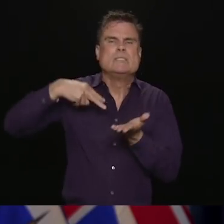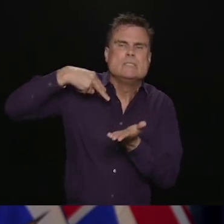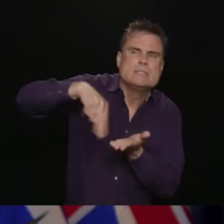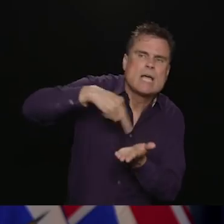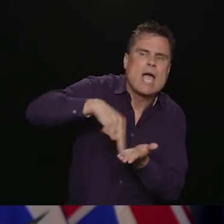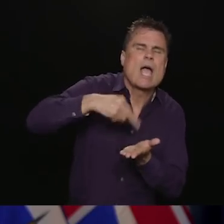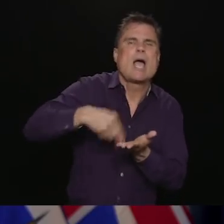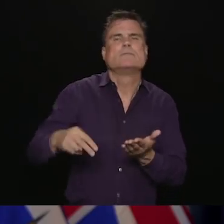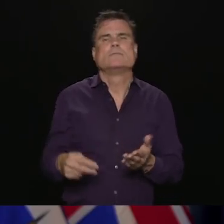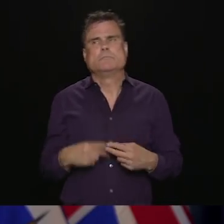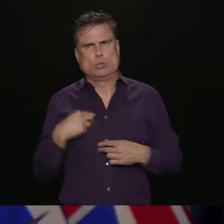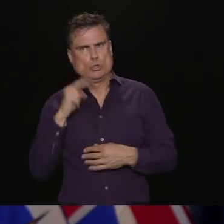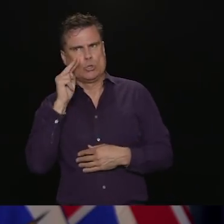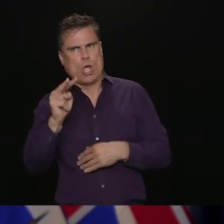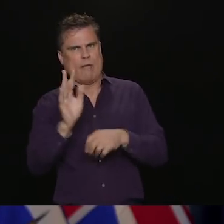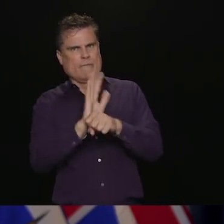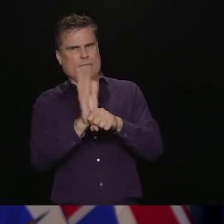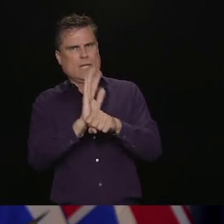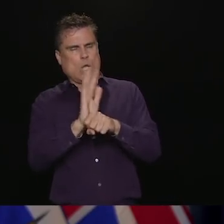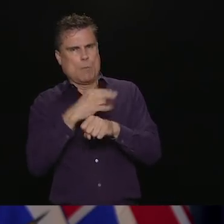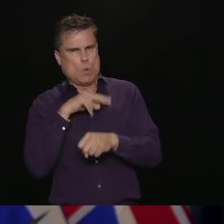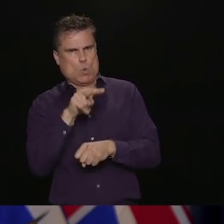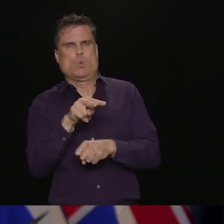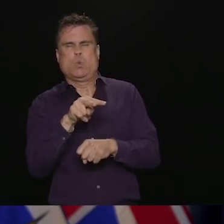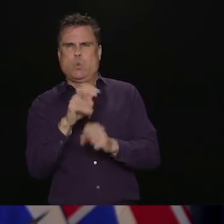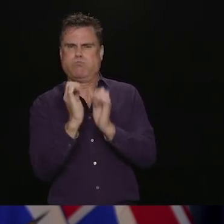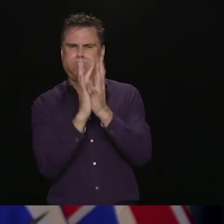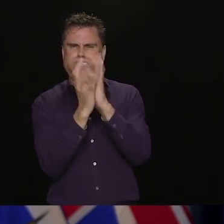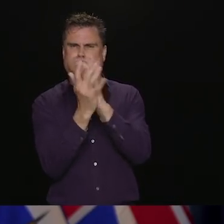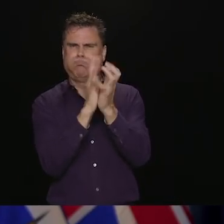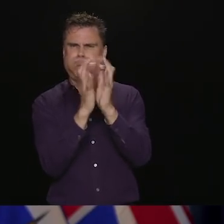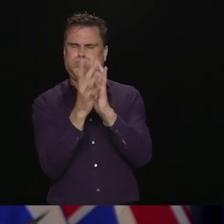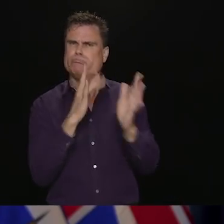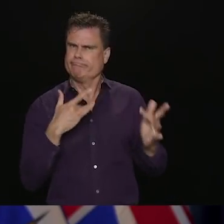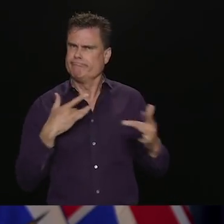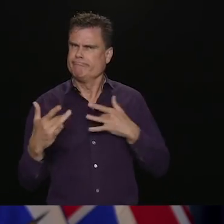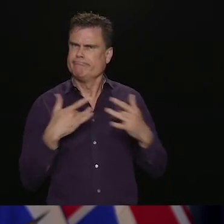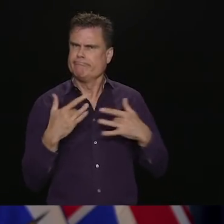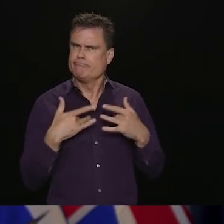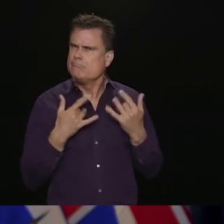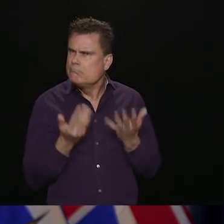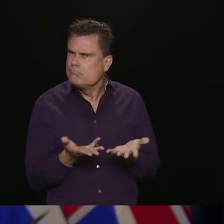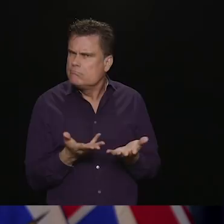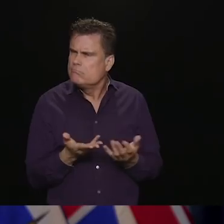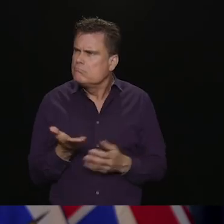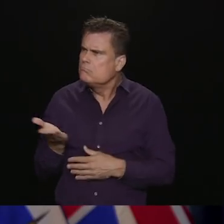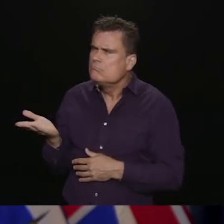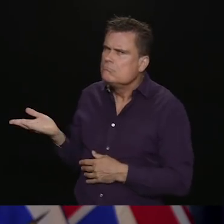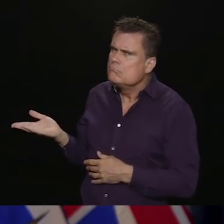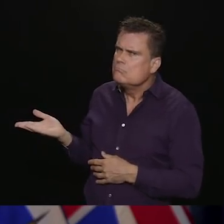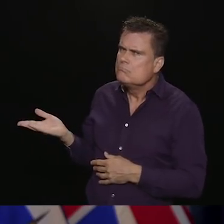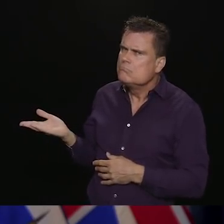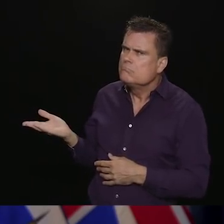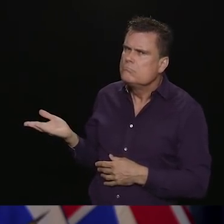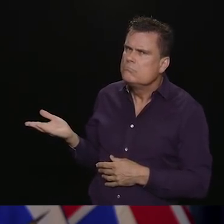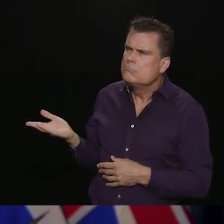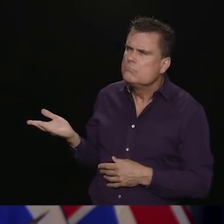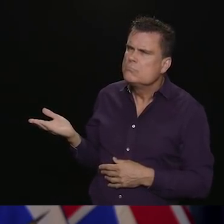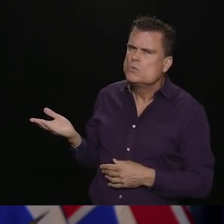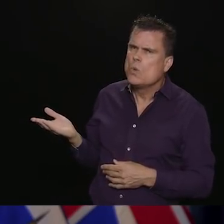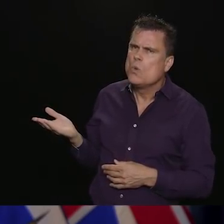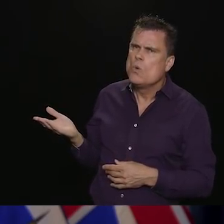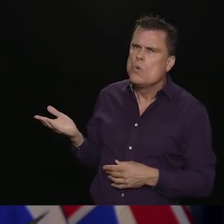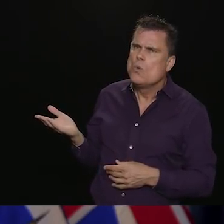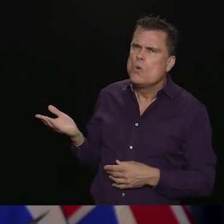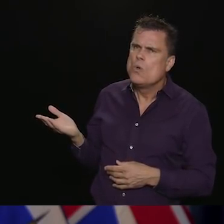said, are going forward beyond the hand washing and wearing masks, etc., what other